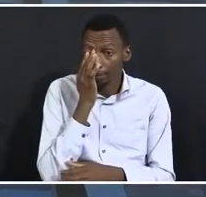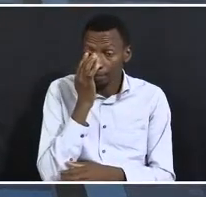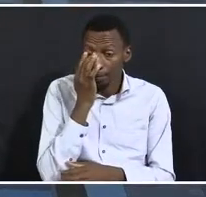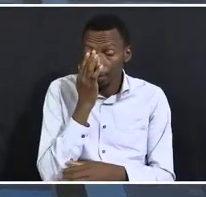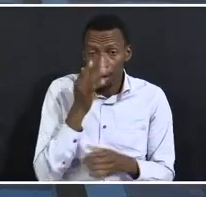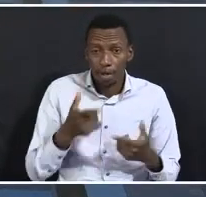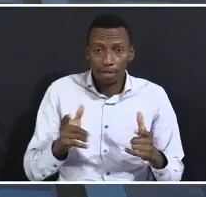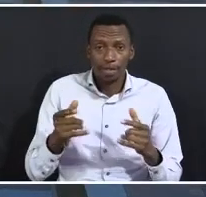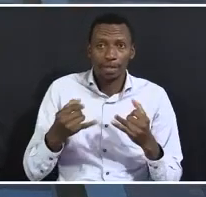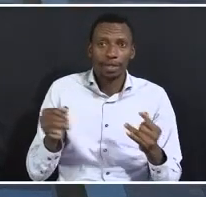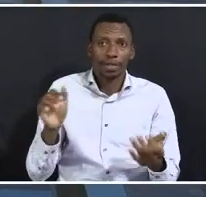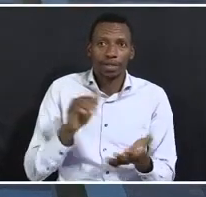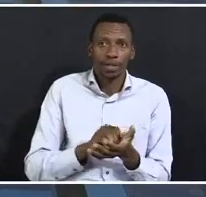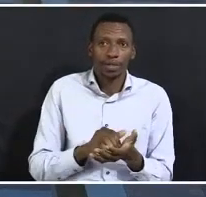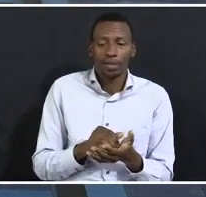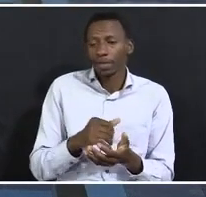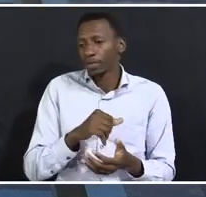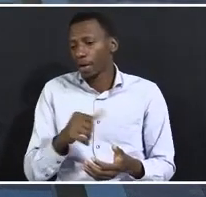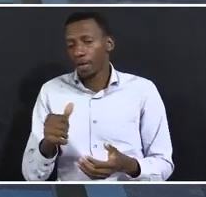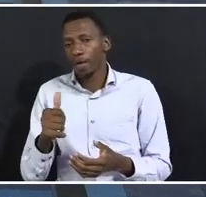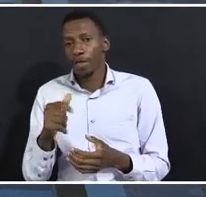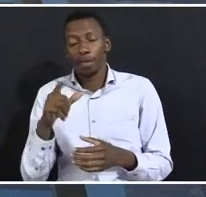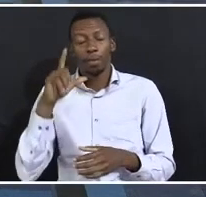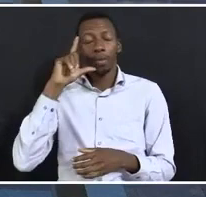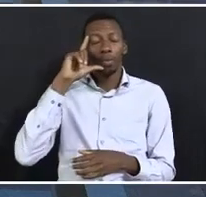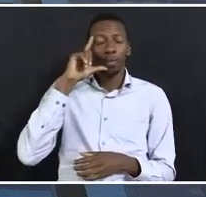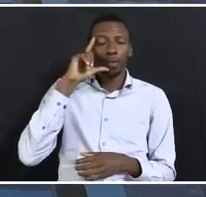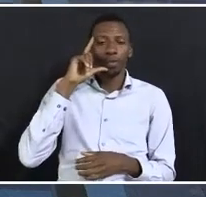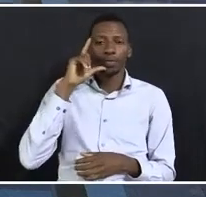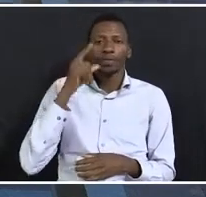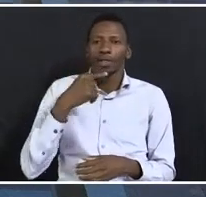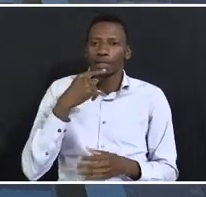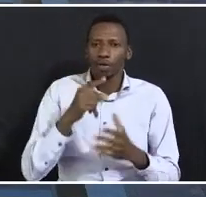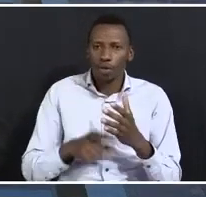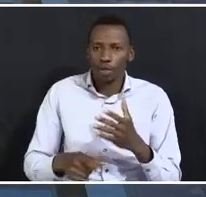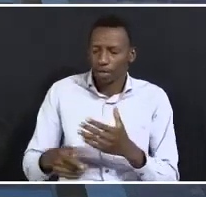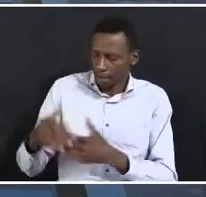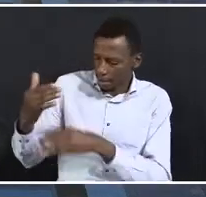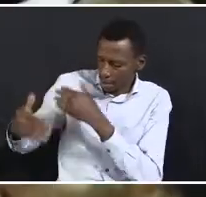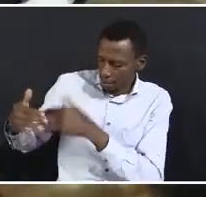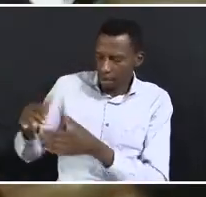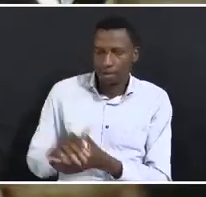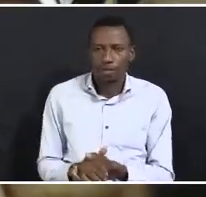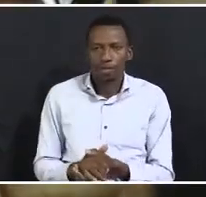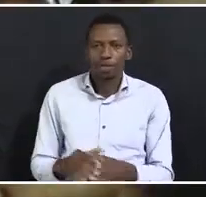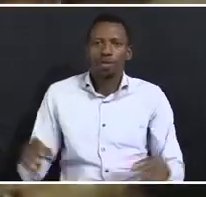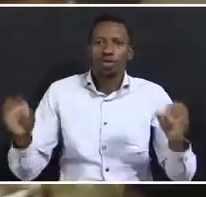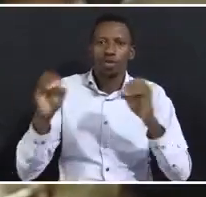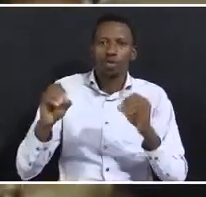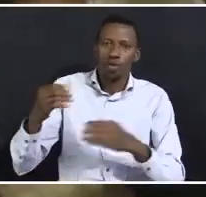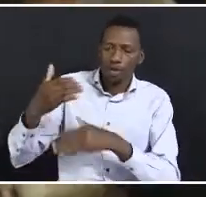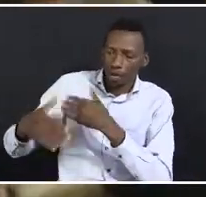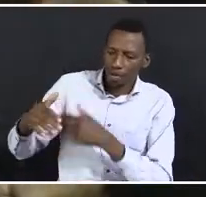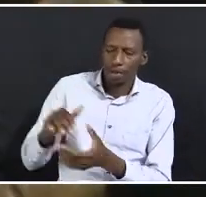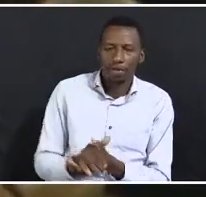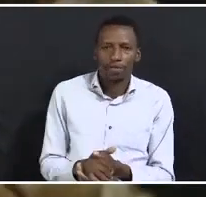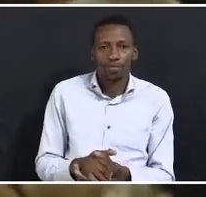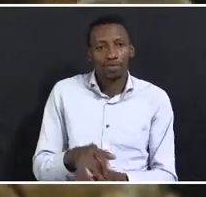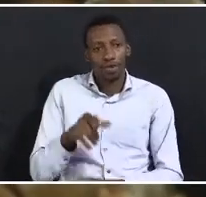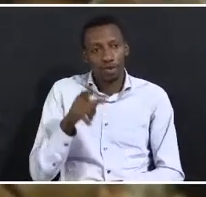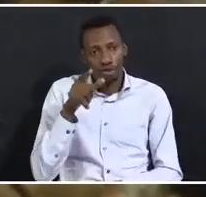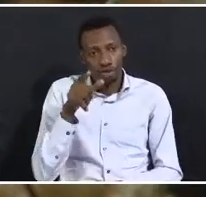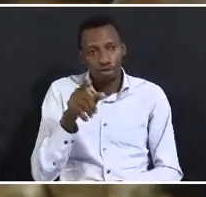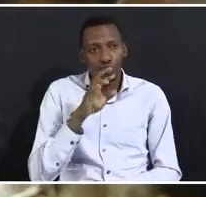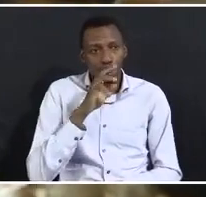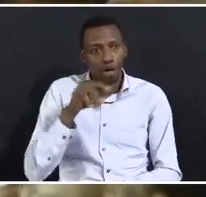us try one more time. Some of us are still asleep. Say, neighbor. Neighbor. Oh, neighbor. You are